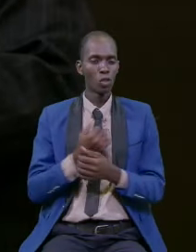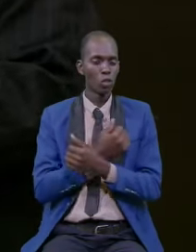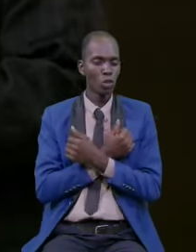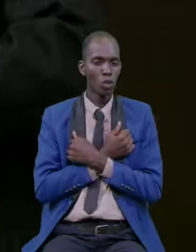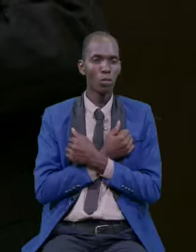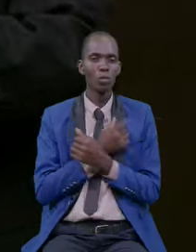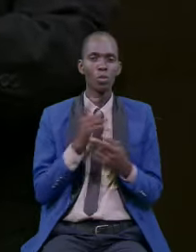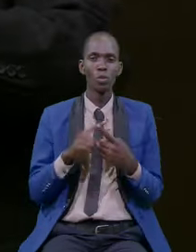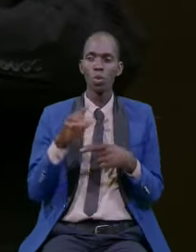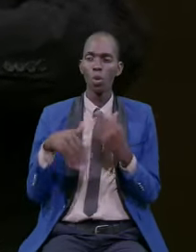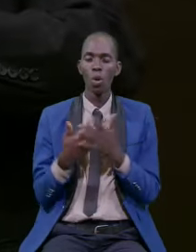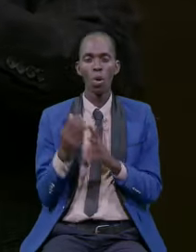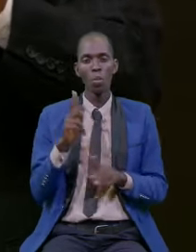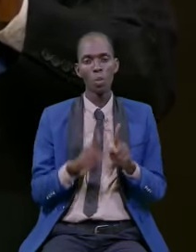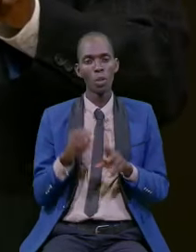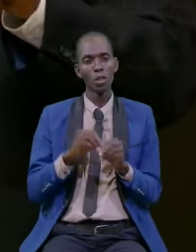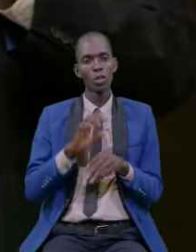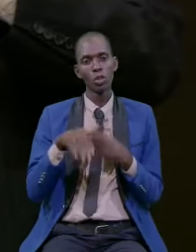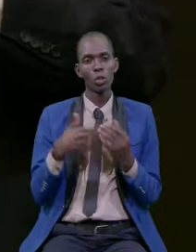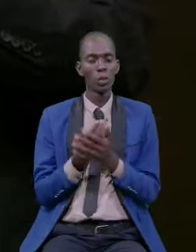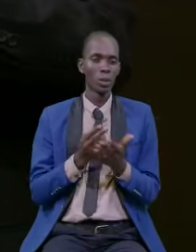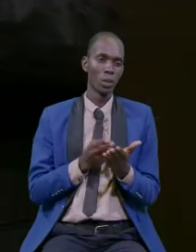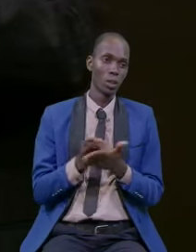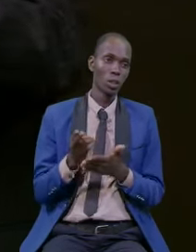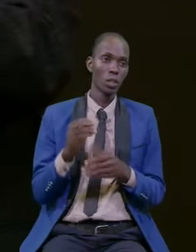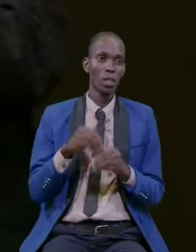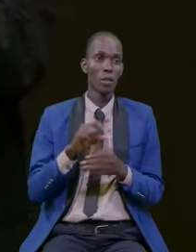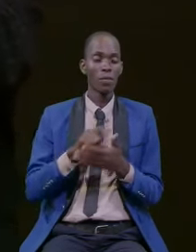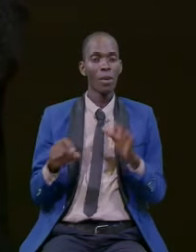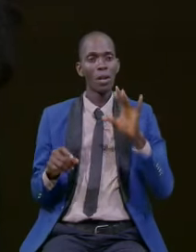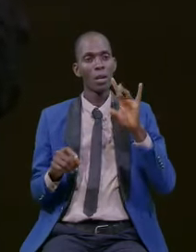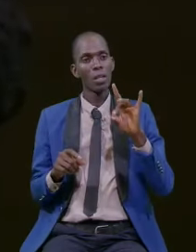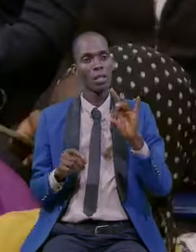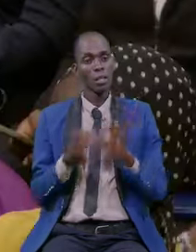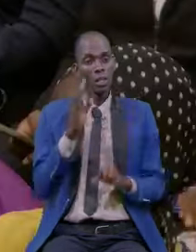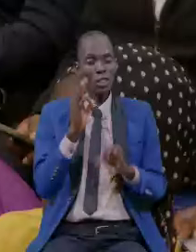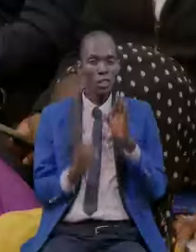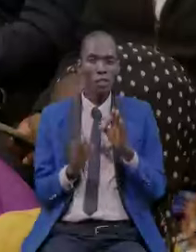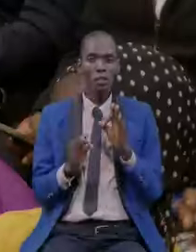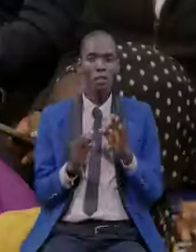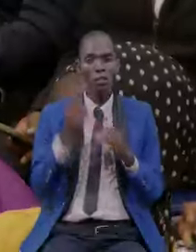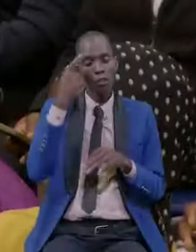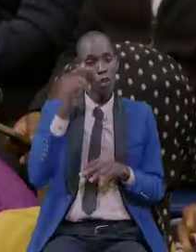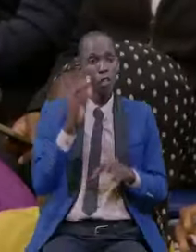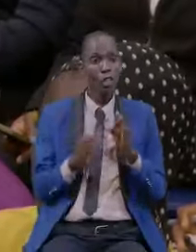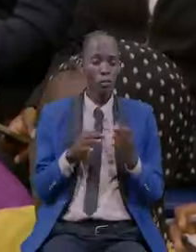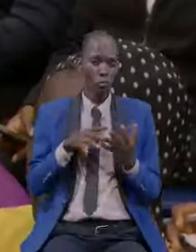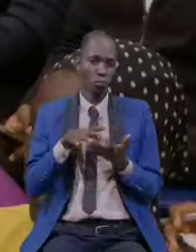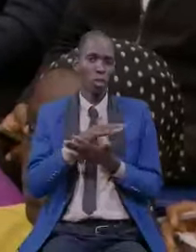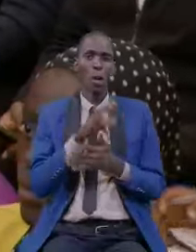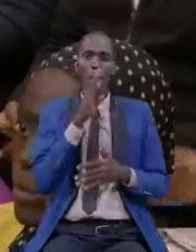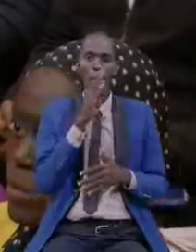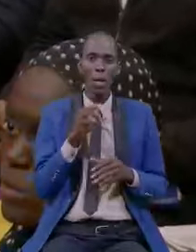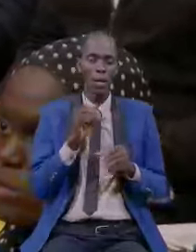verse 8. In verse 8, for if these things be in you and